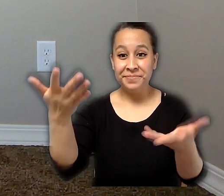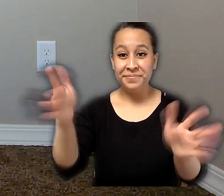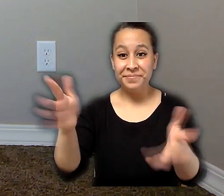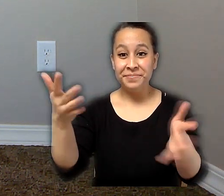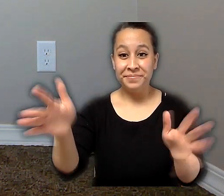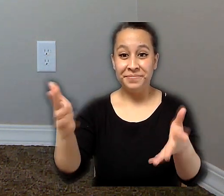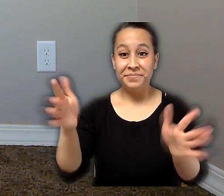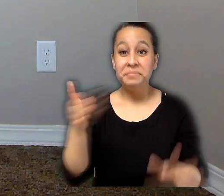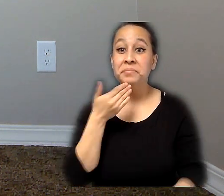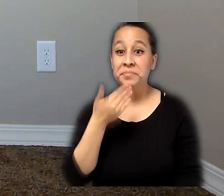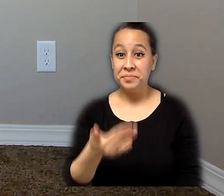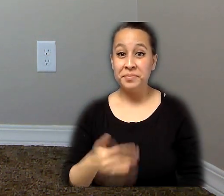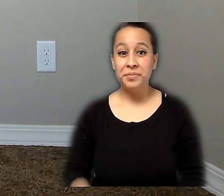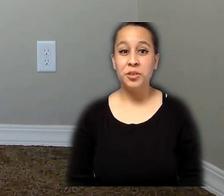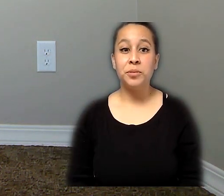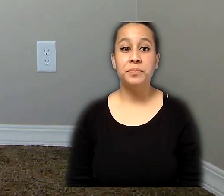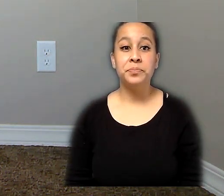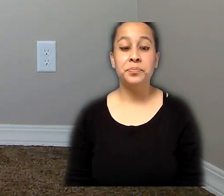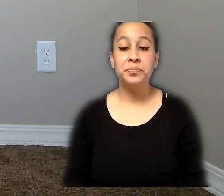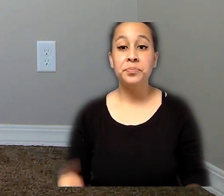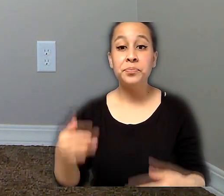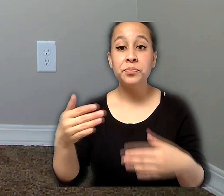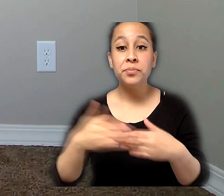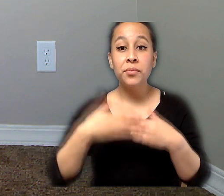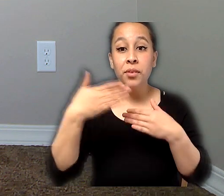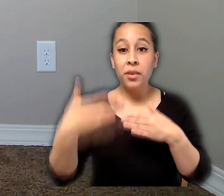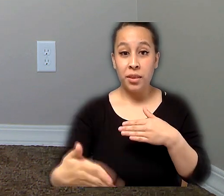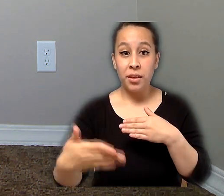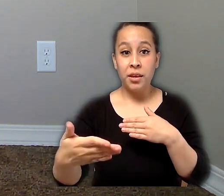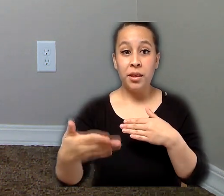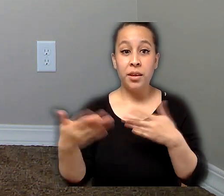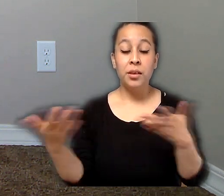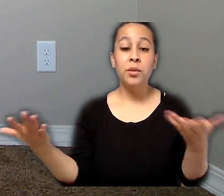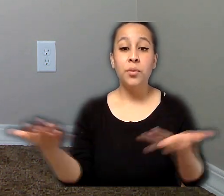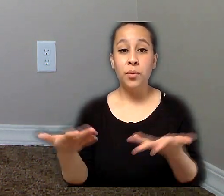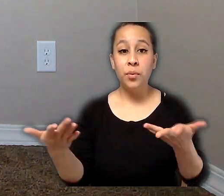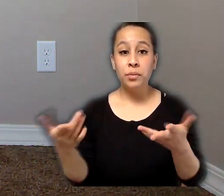good. So, the next thing is we're going to do